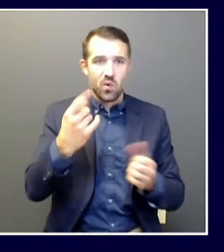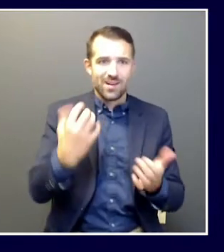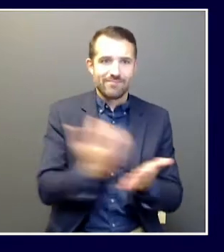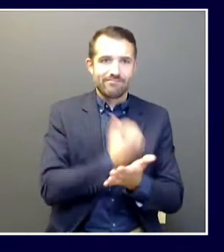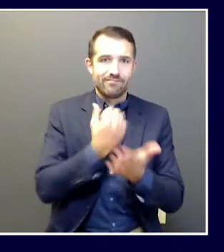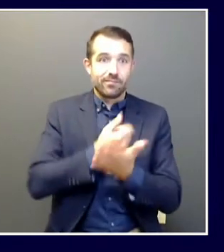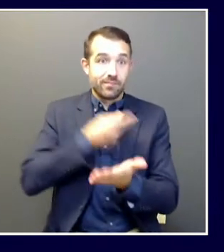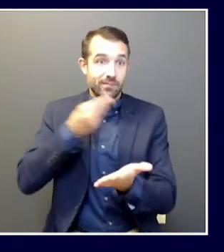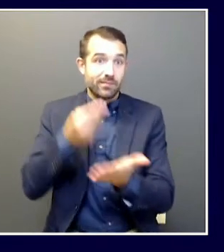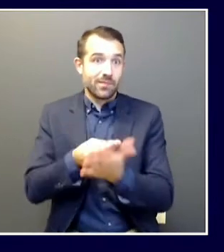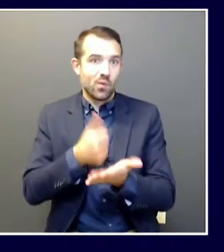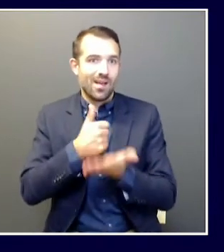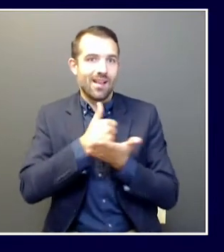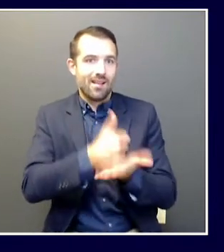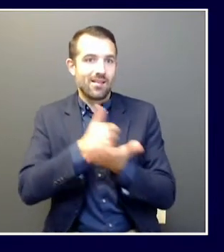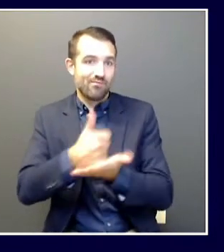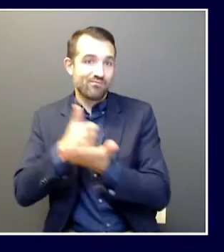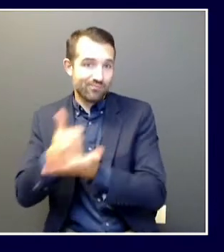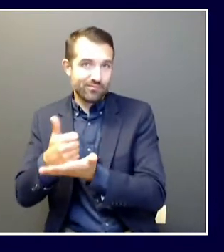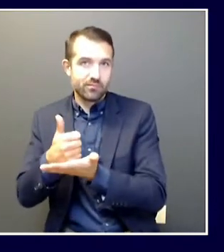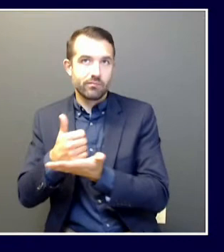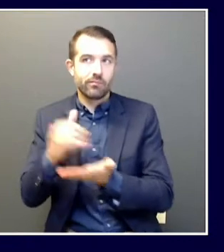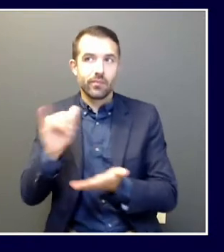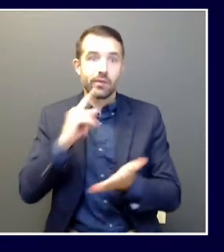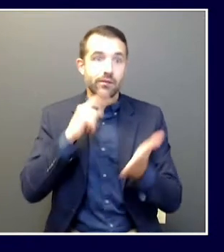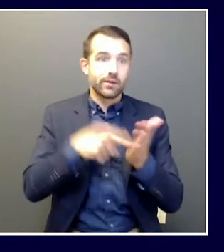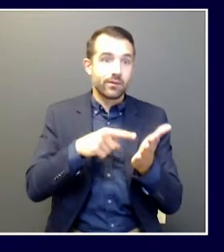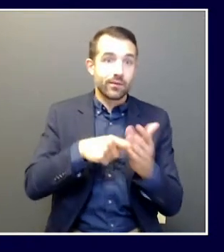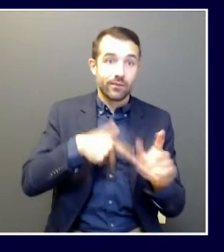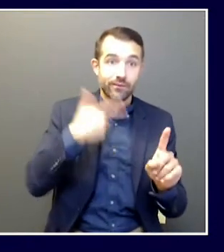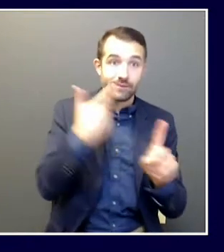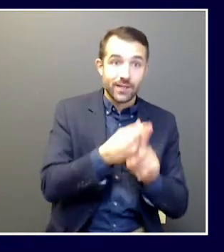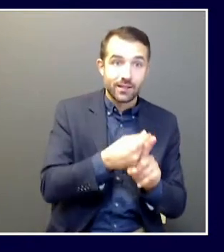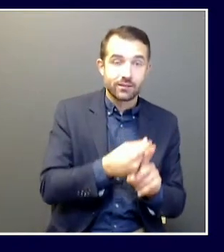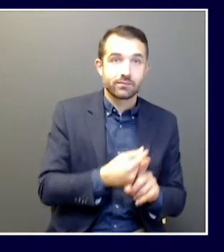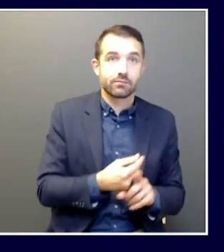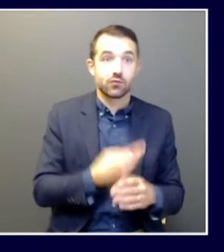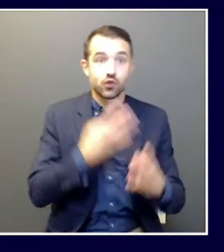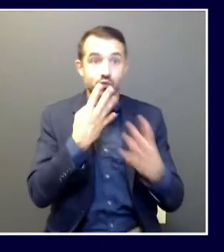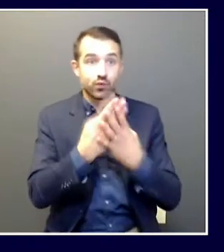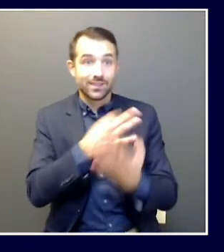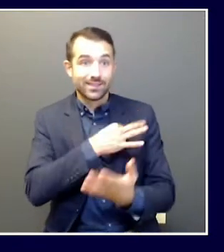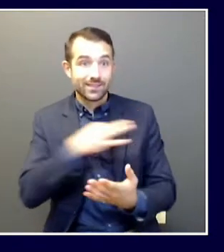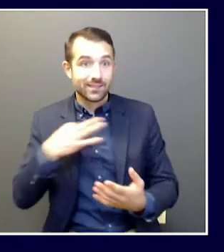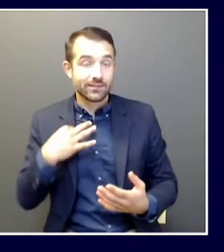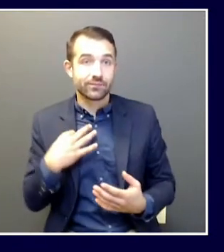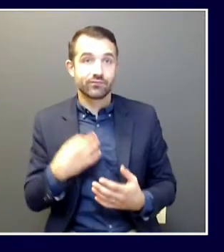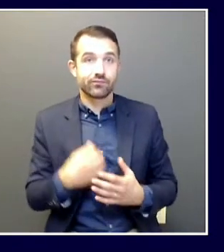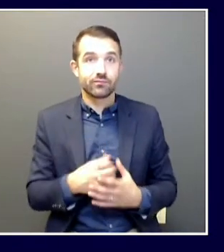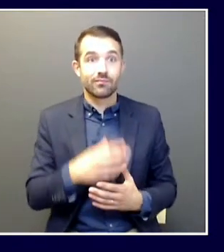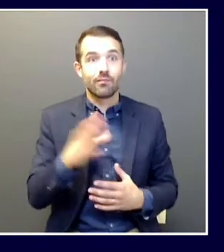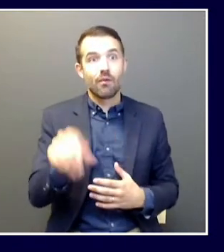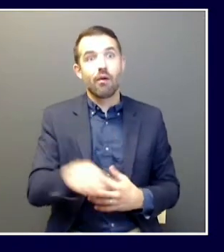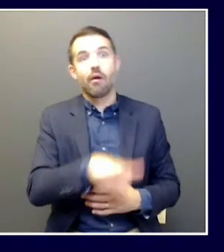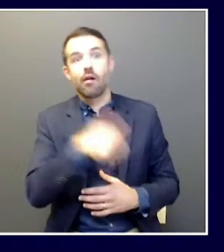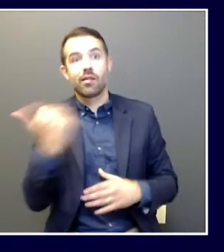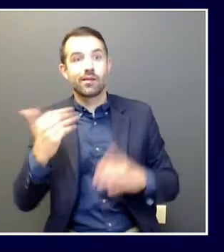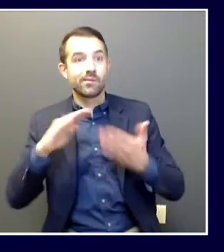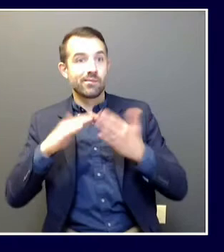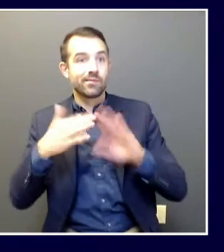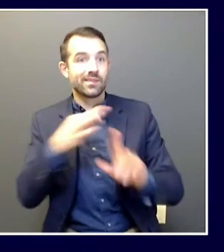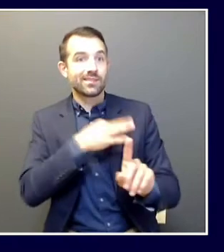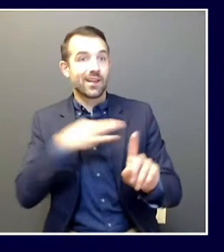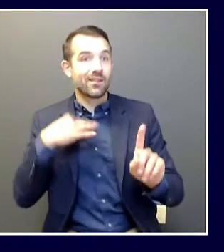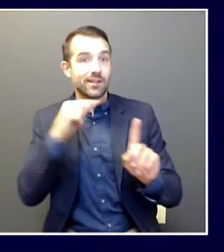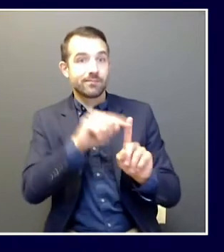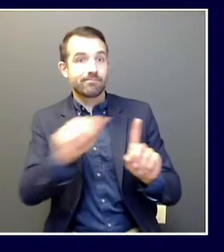with activities such as vaccinating their jail workers as well as other municipal employees. Thank you.